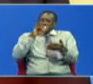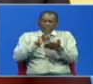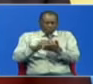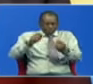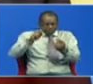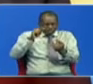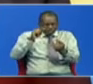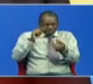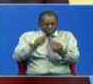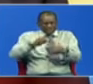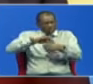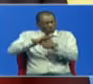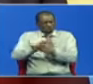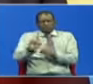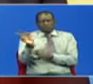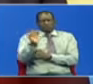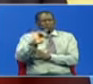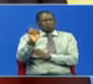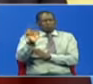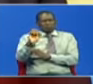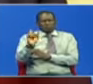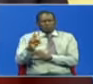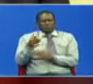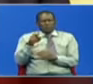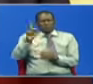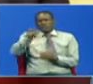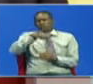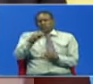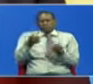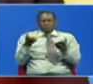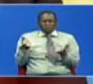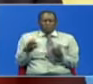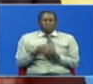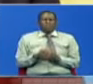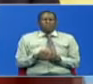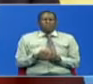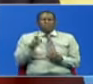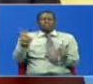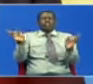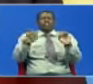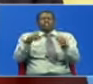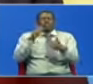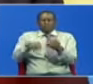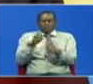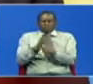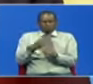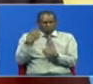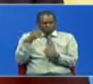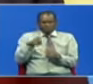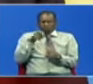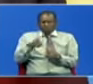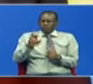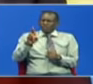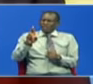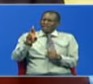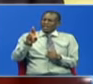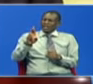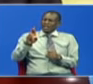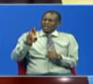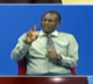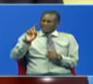a test for coronavirus, is incorrect for now, because that's not what is used. These RDTs can be used